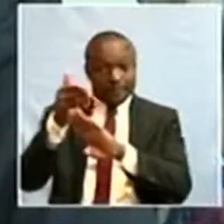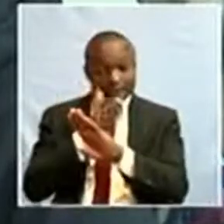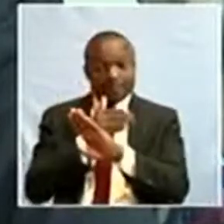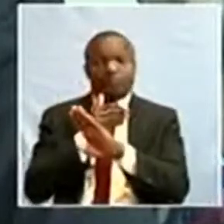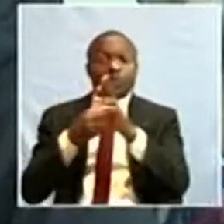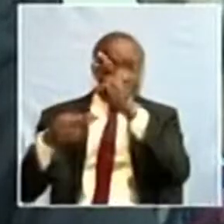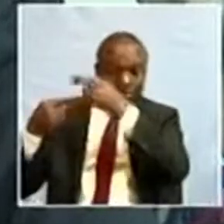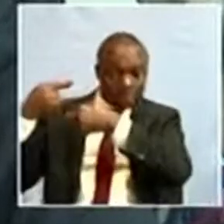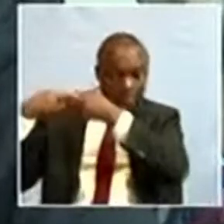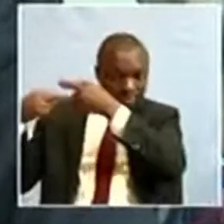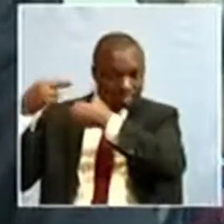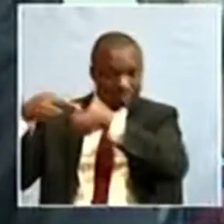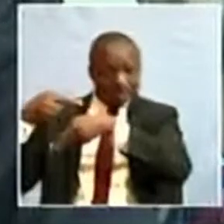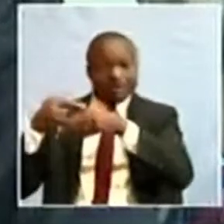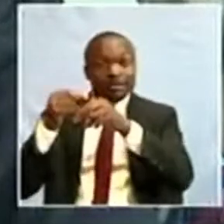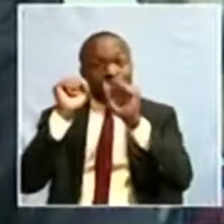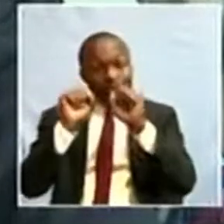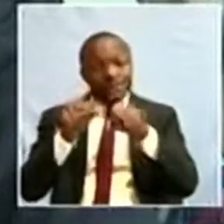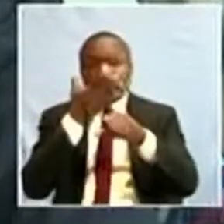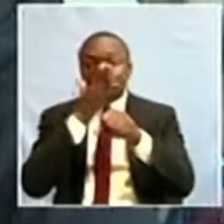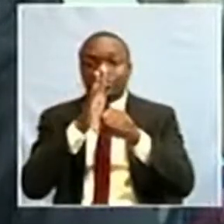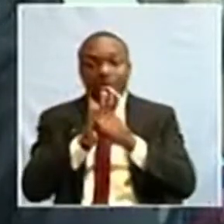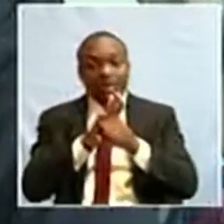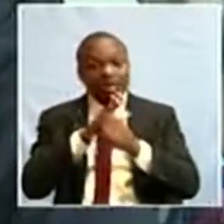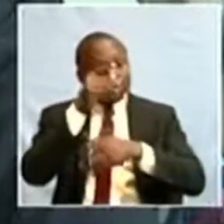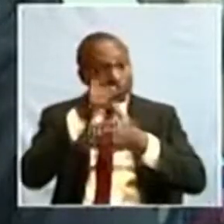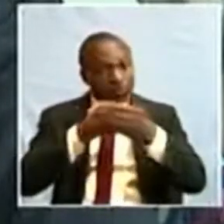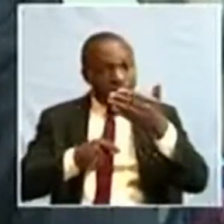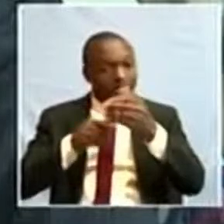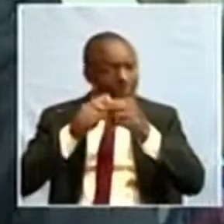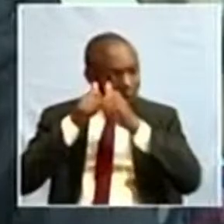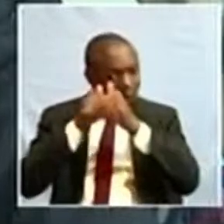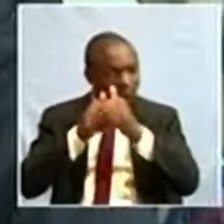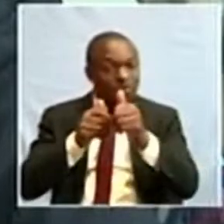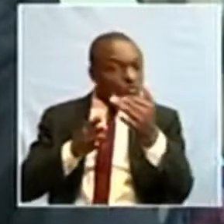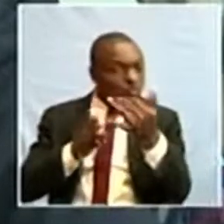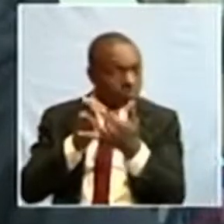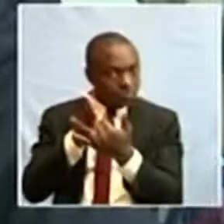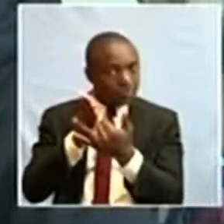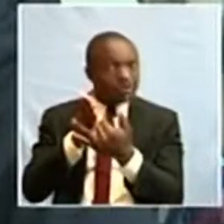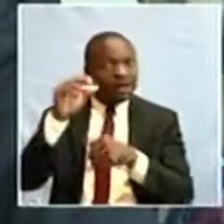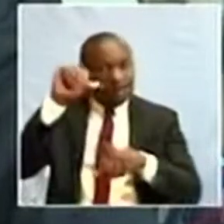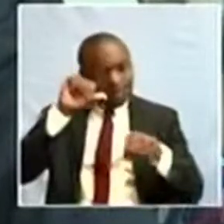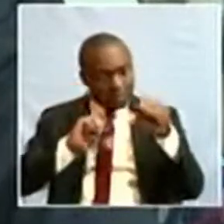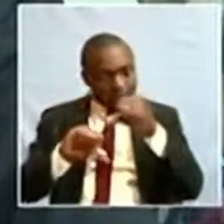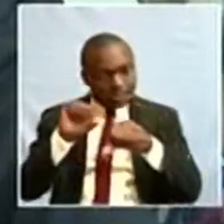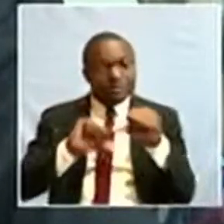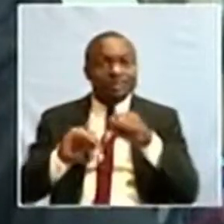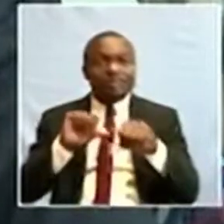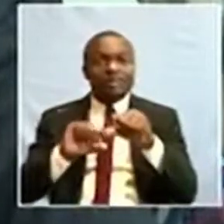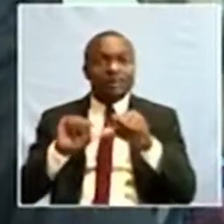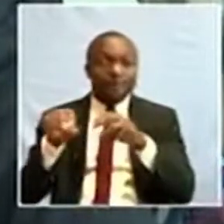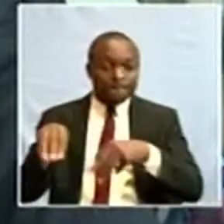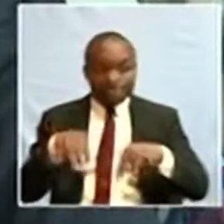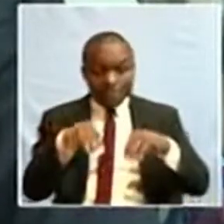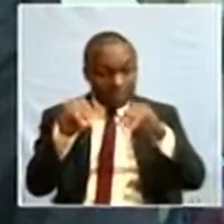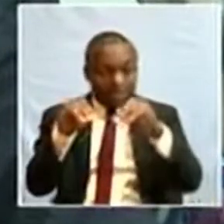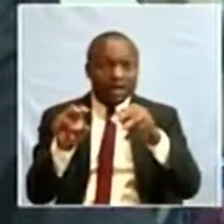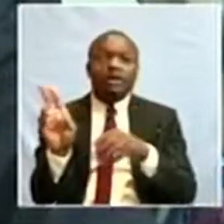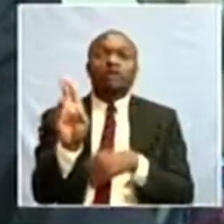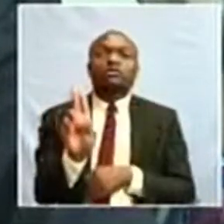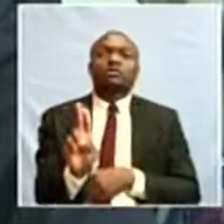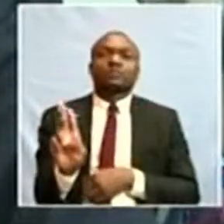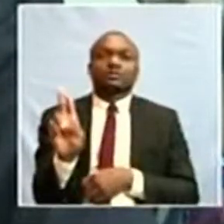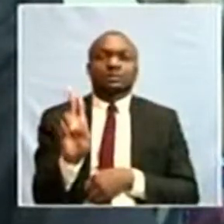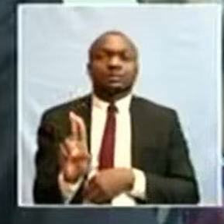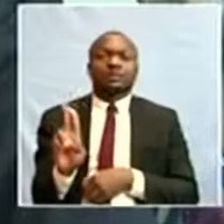reviews, just so that we are sure that whatever has been followed through in terms of the audit methodology that has been used